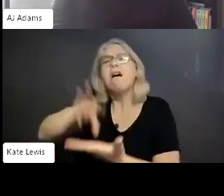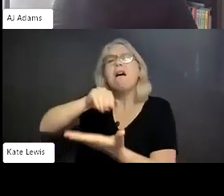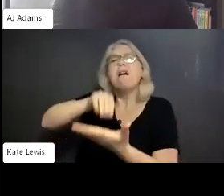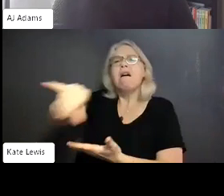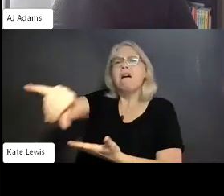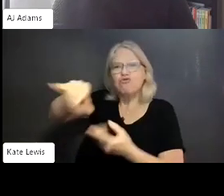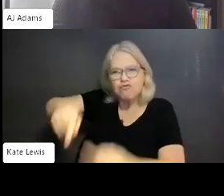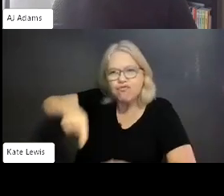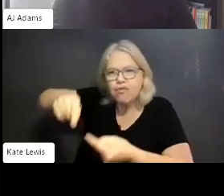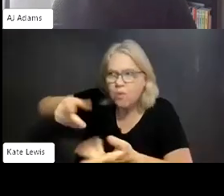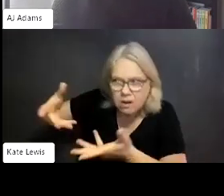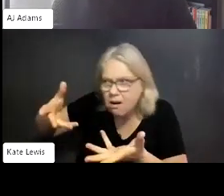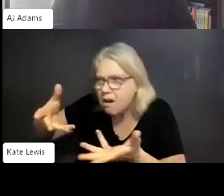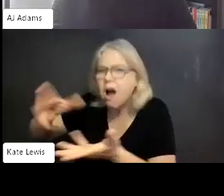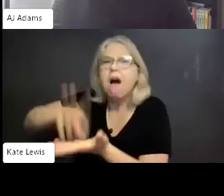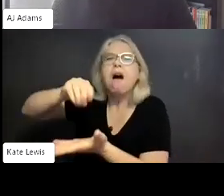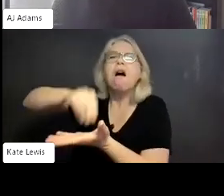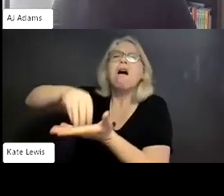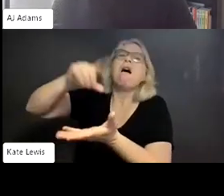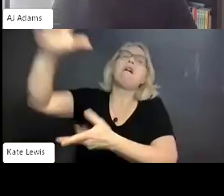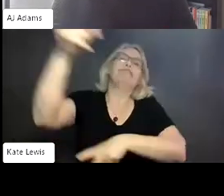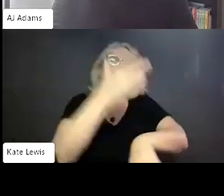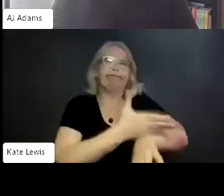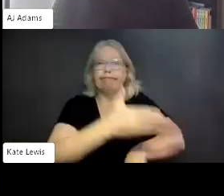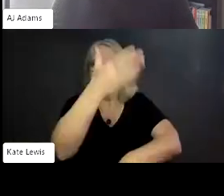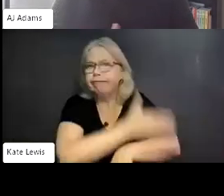strive to create a more inclusive and supportive healthcare system